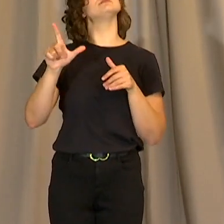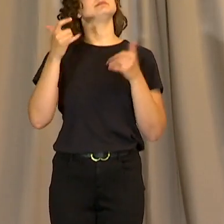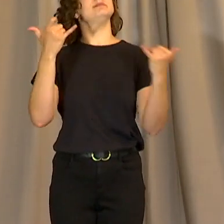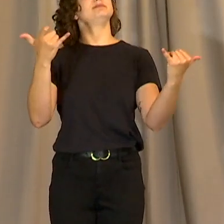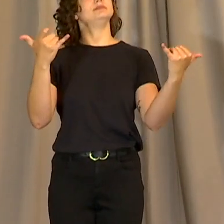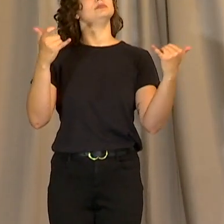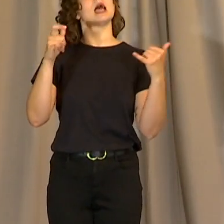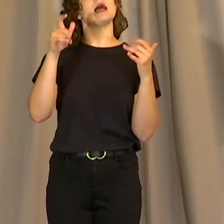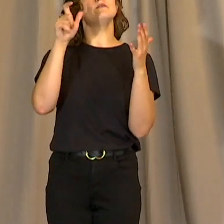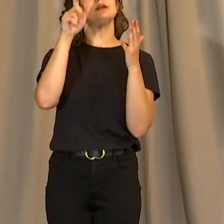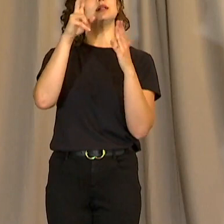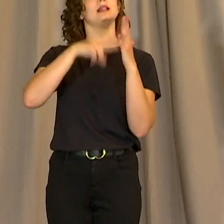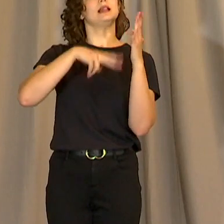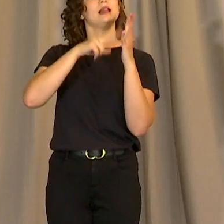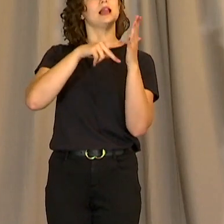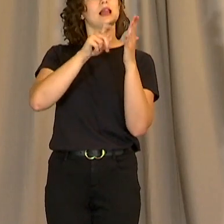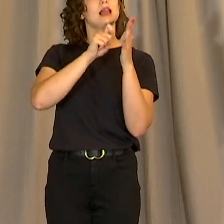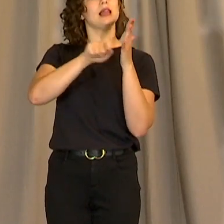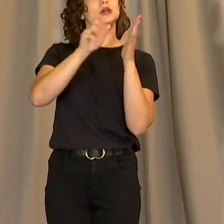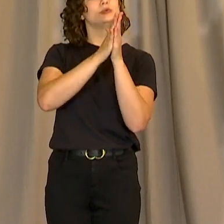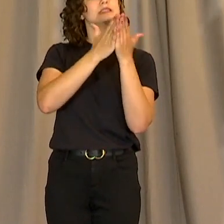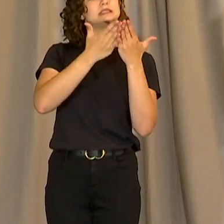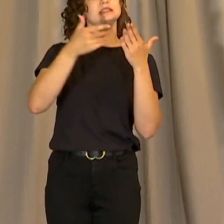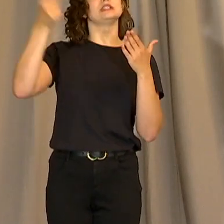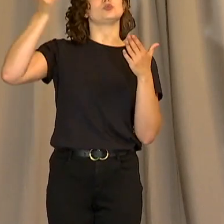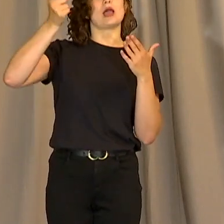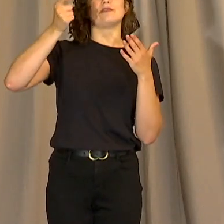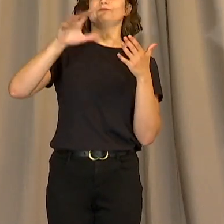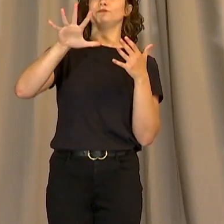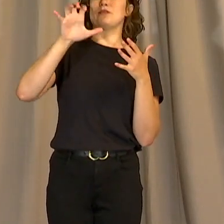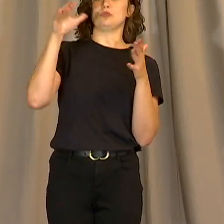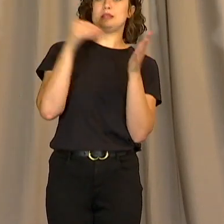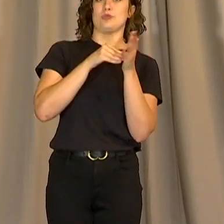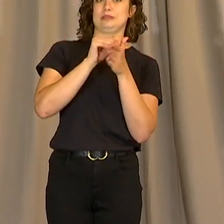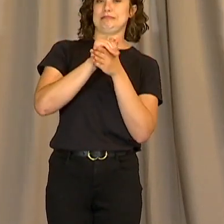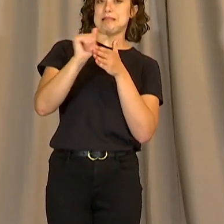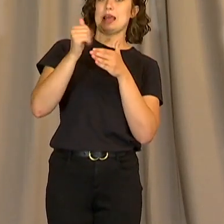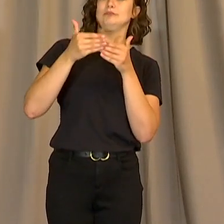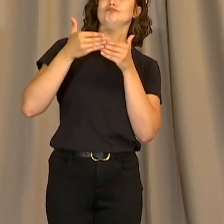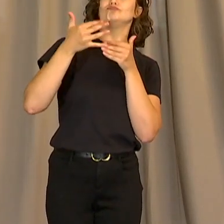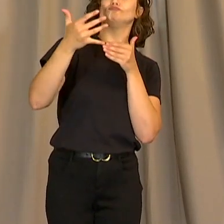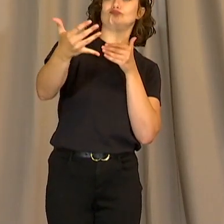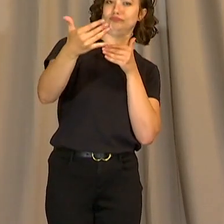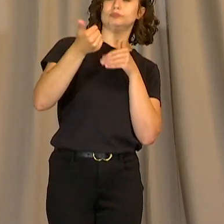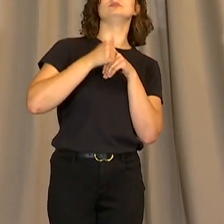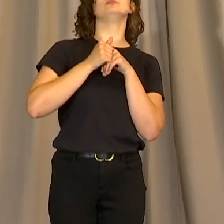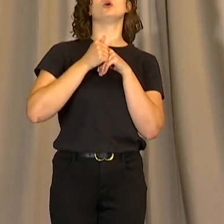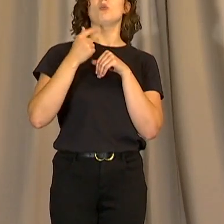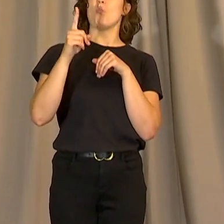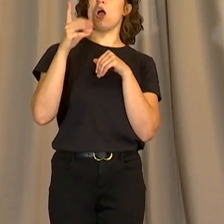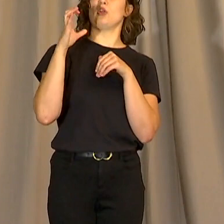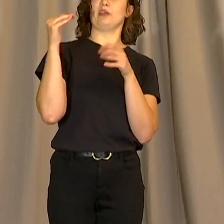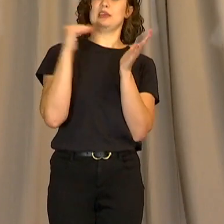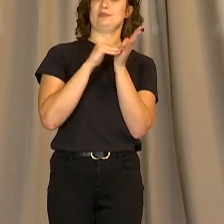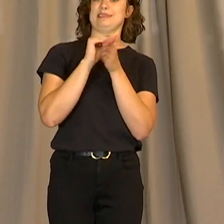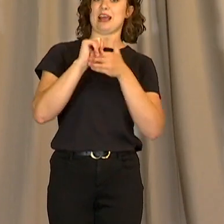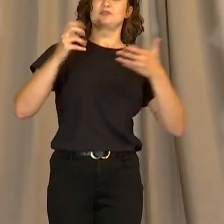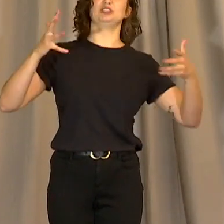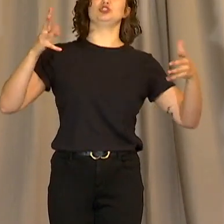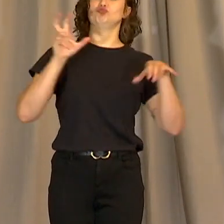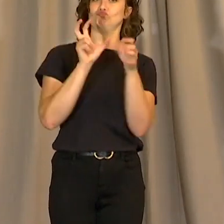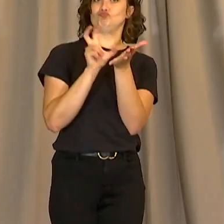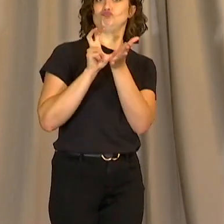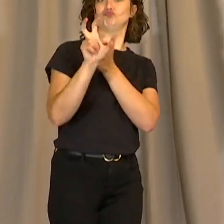grant, $500,000 over the 5 years. We put $100,000 already into diversifying